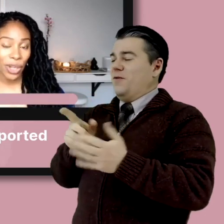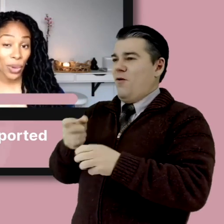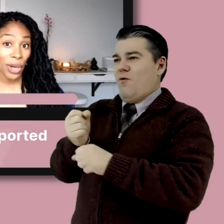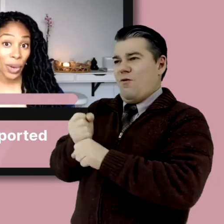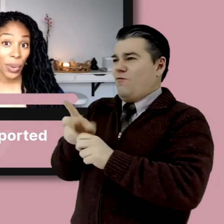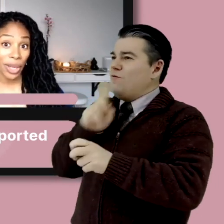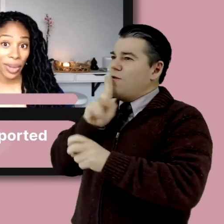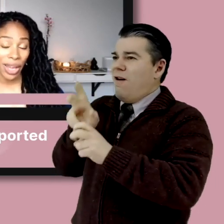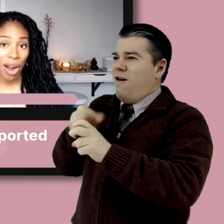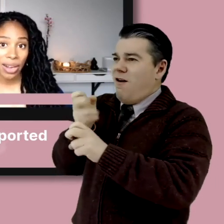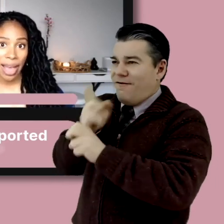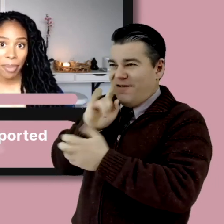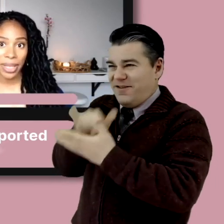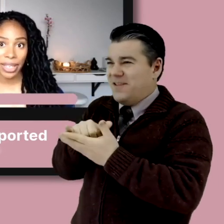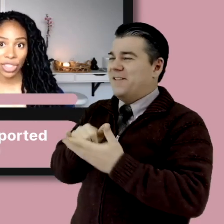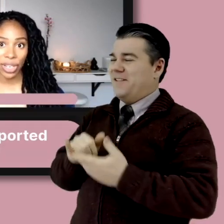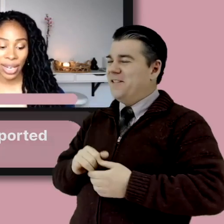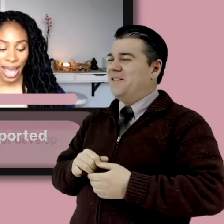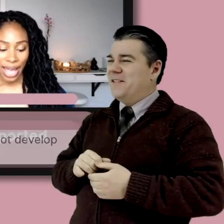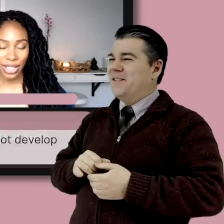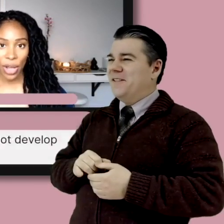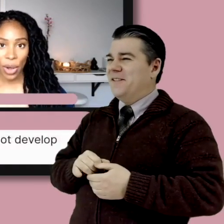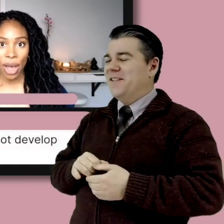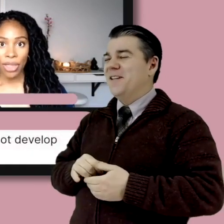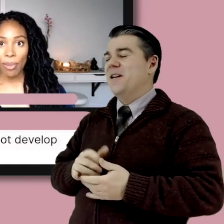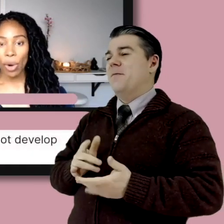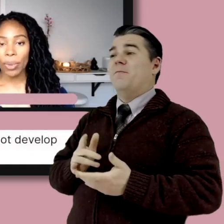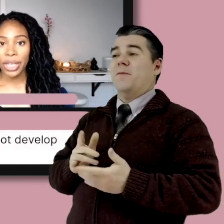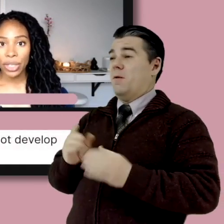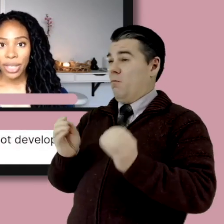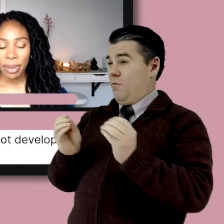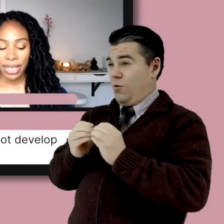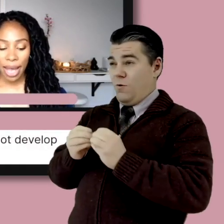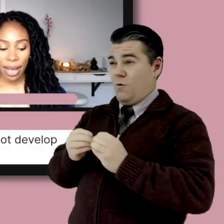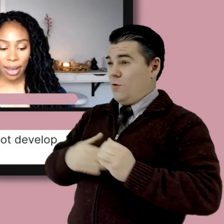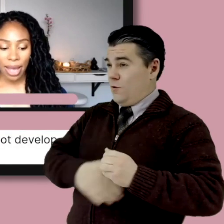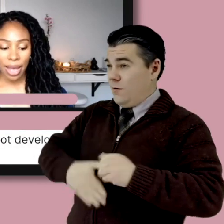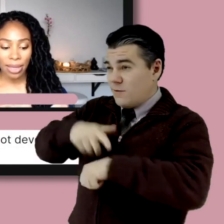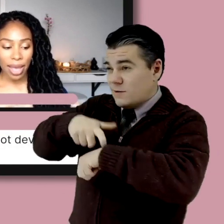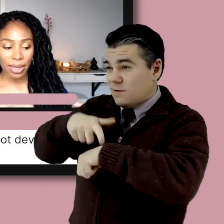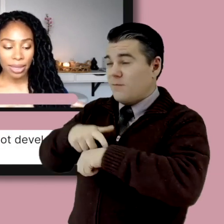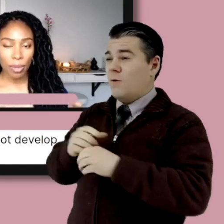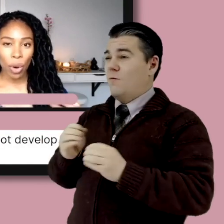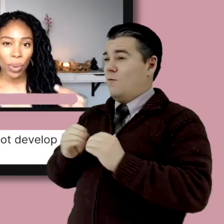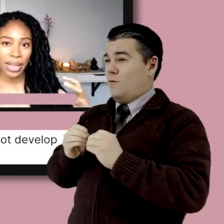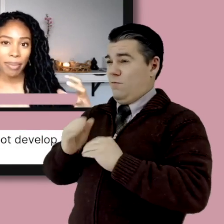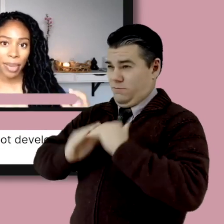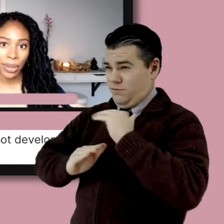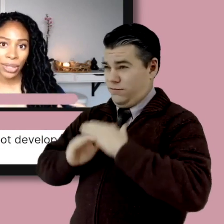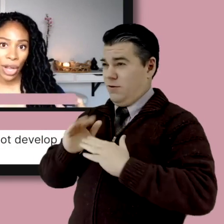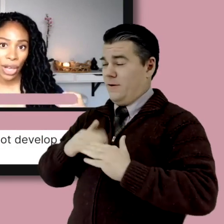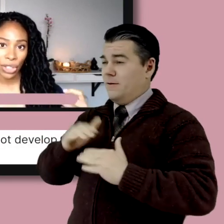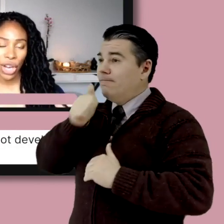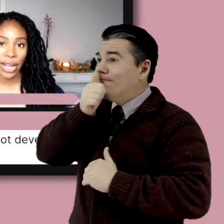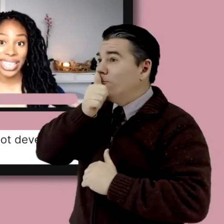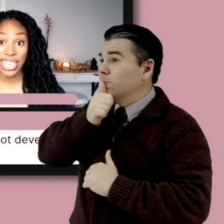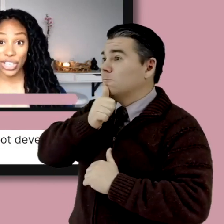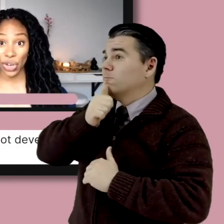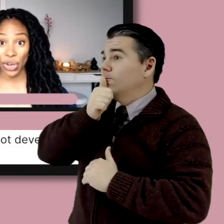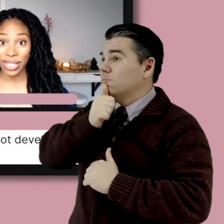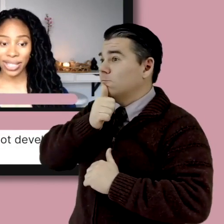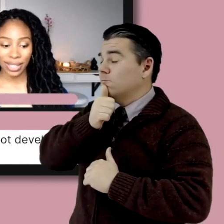little ones are working really, really hard in that position. And so the more we do tummy time and the more we can build on your